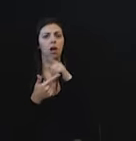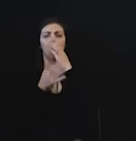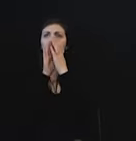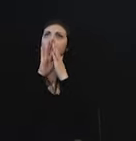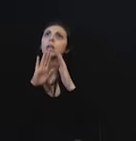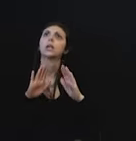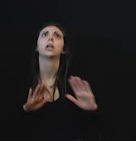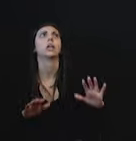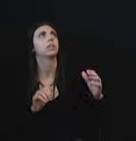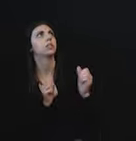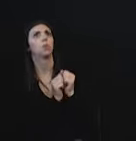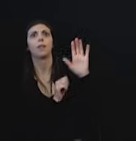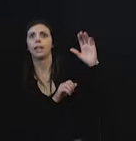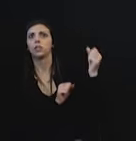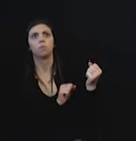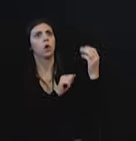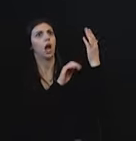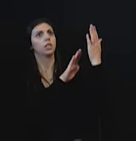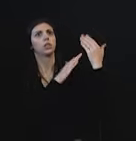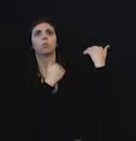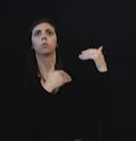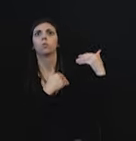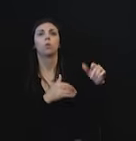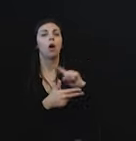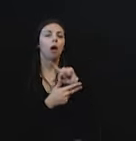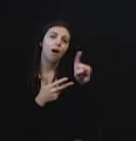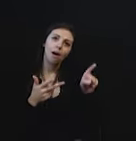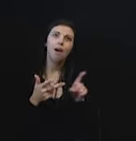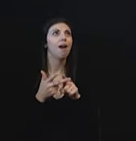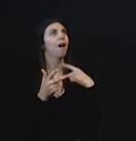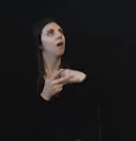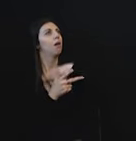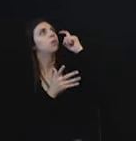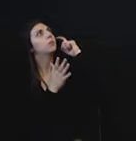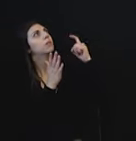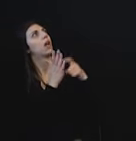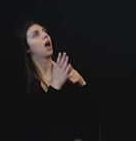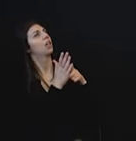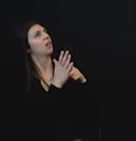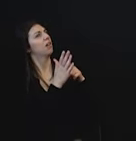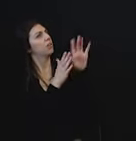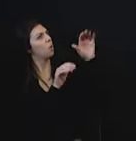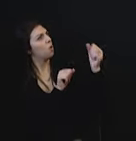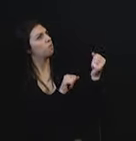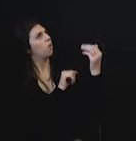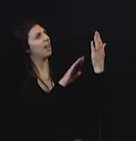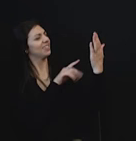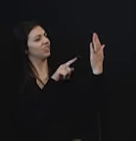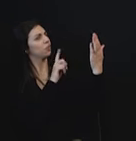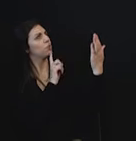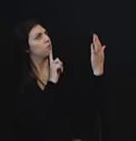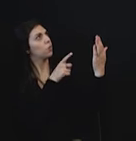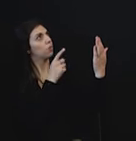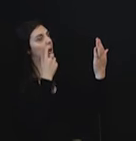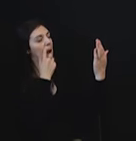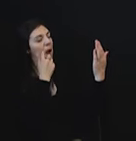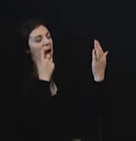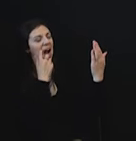peace in his presence. And now we can recognize that there is truth in his presence. Verses 18 through